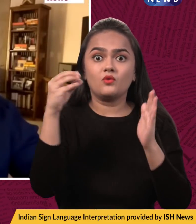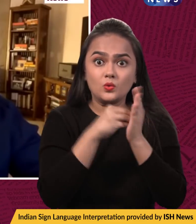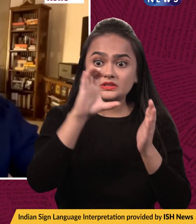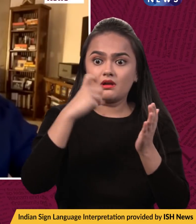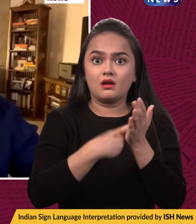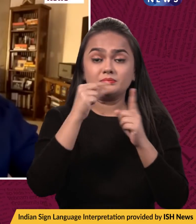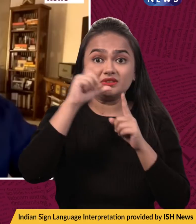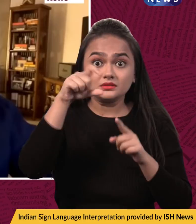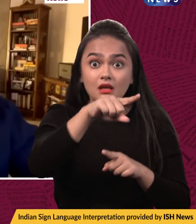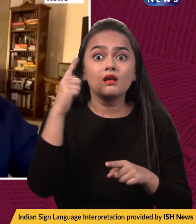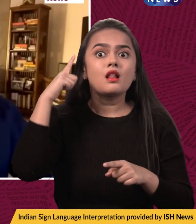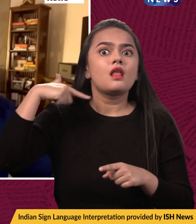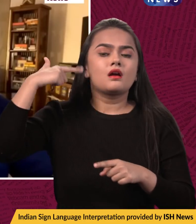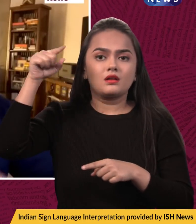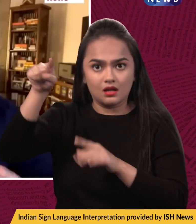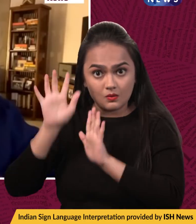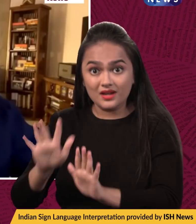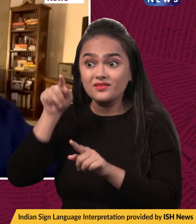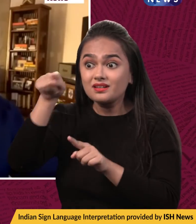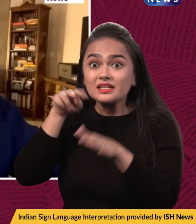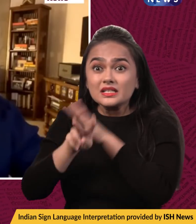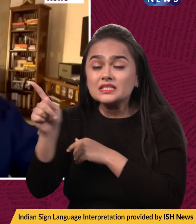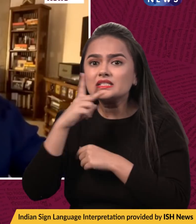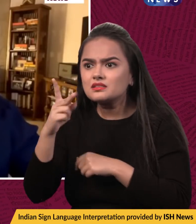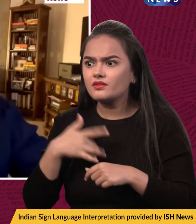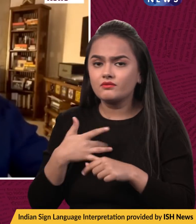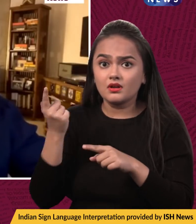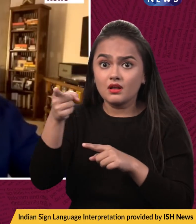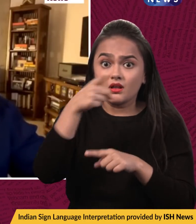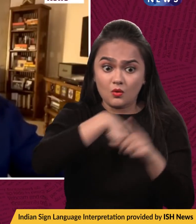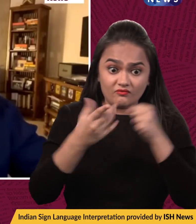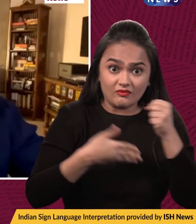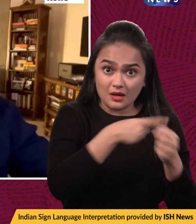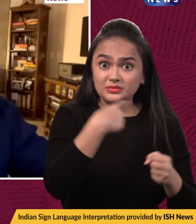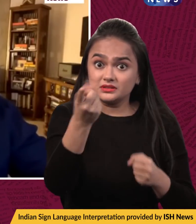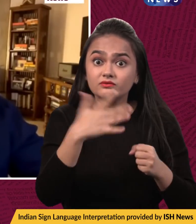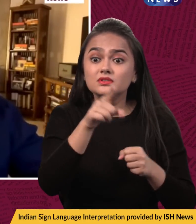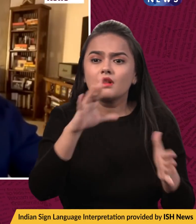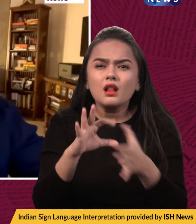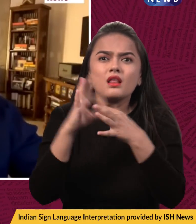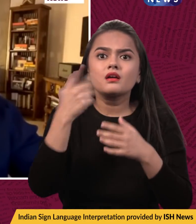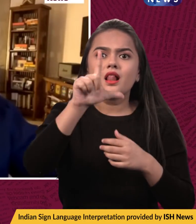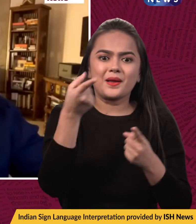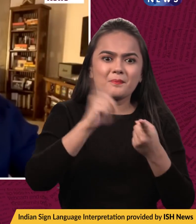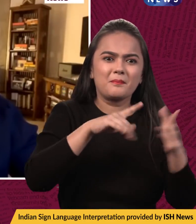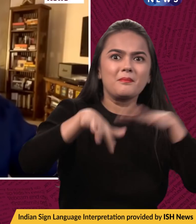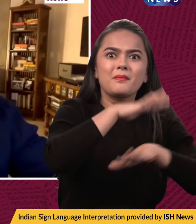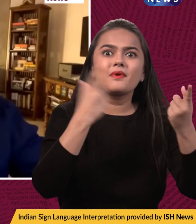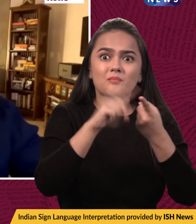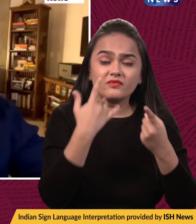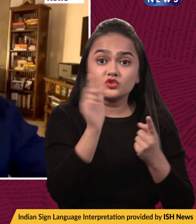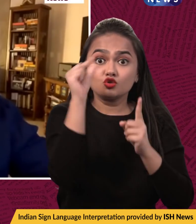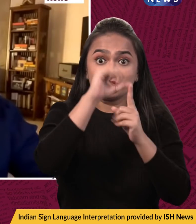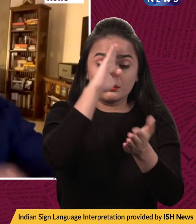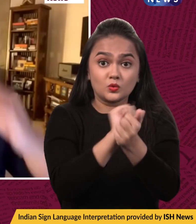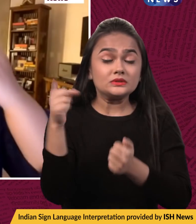CRPC were imposed in Lucknow in view of this rail roko agitation called by farmers over the Lakhimpur Kheri incident. The Uttar Pradesh